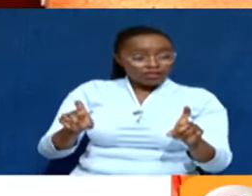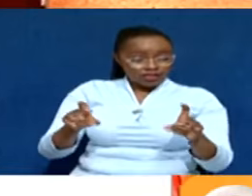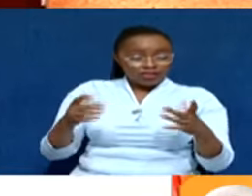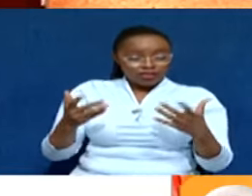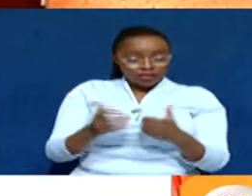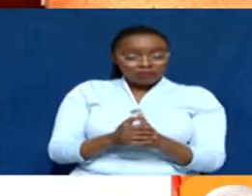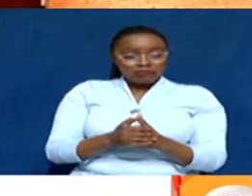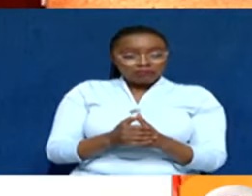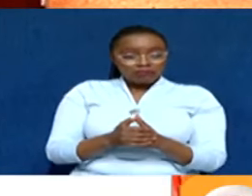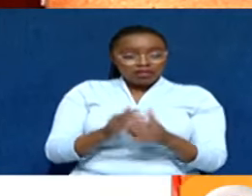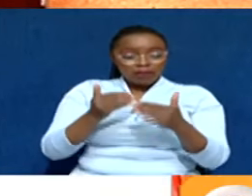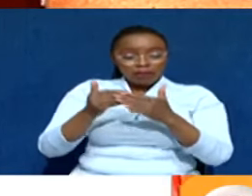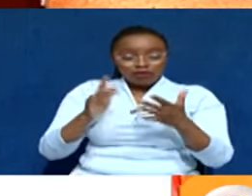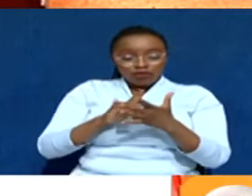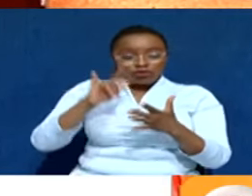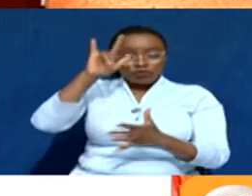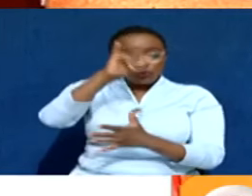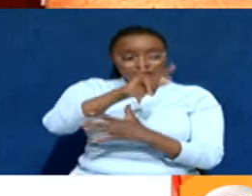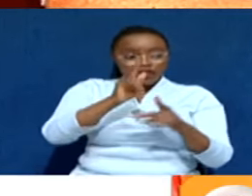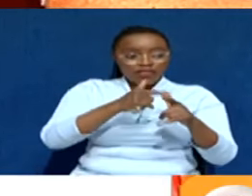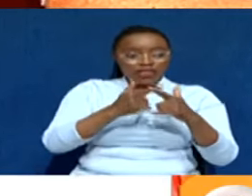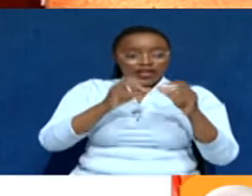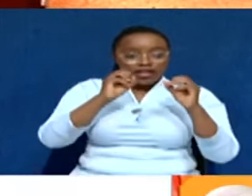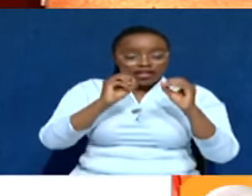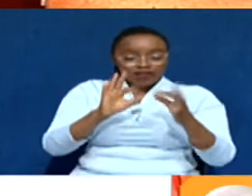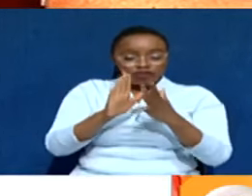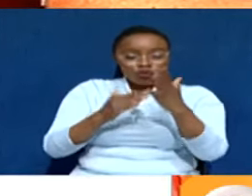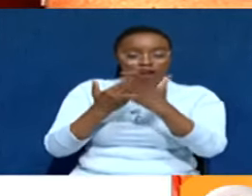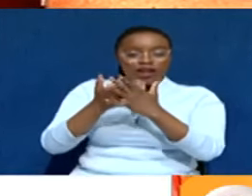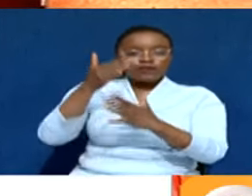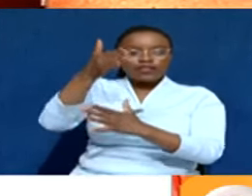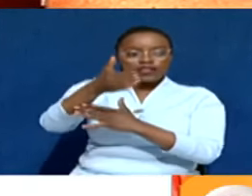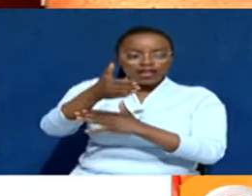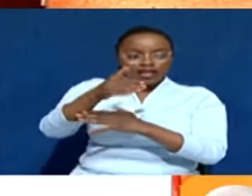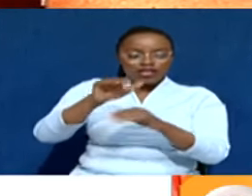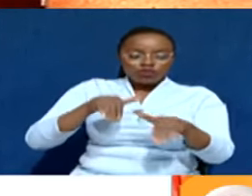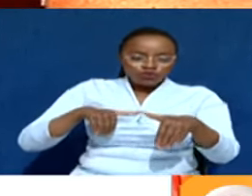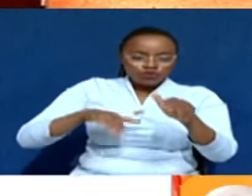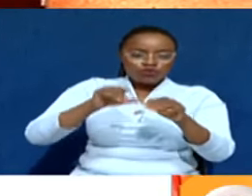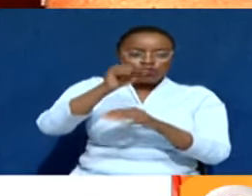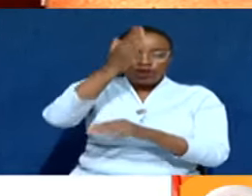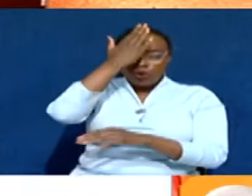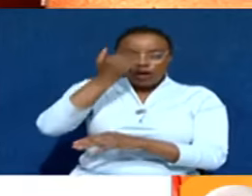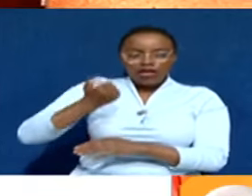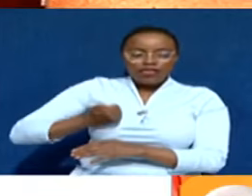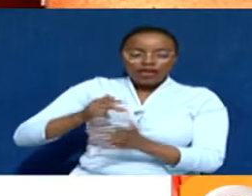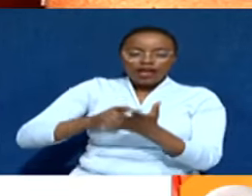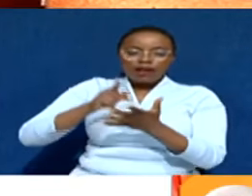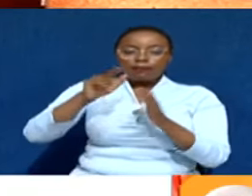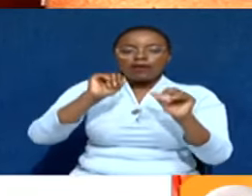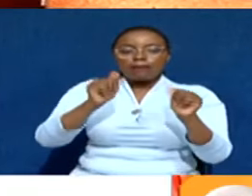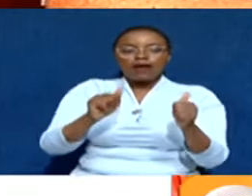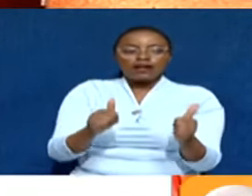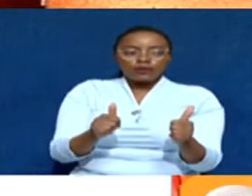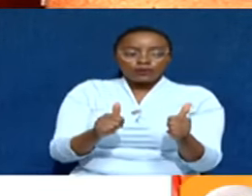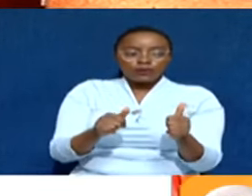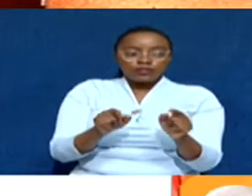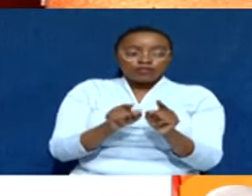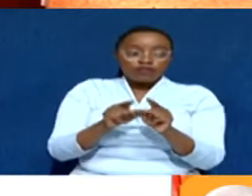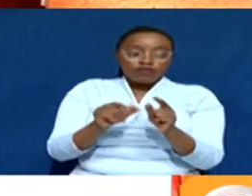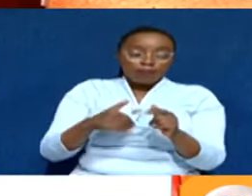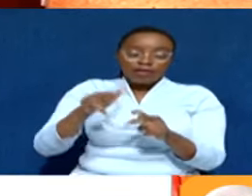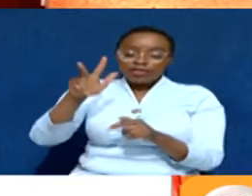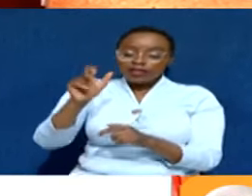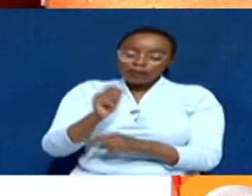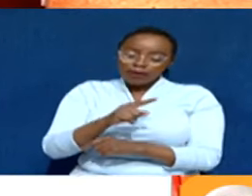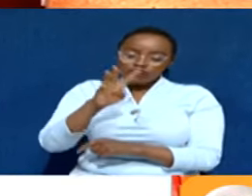Yeah, before uingie hiyo ndege. And then ukifika huko, wakufuatilie. Juu kuna wasichana wajalipwa. Mtu anamaliza miezi mbili, miezi